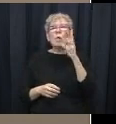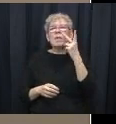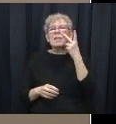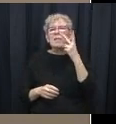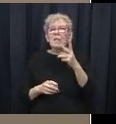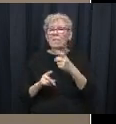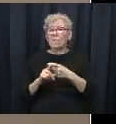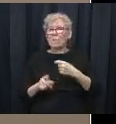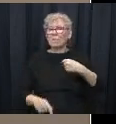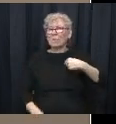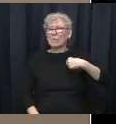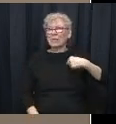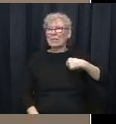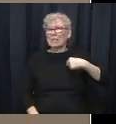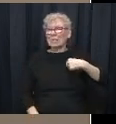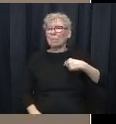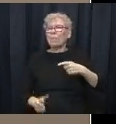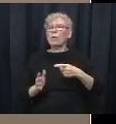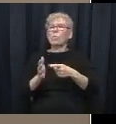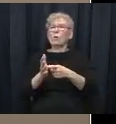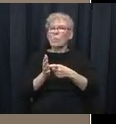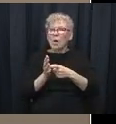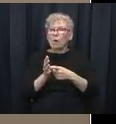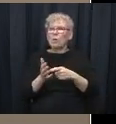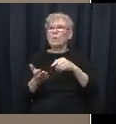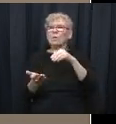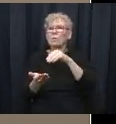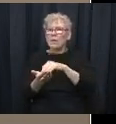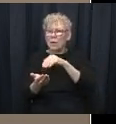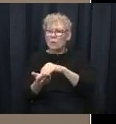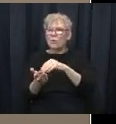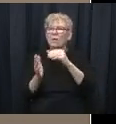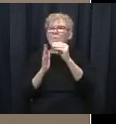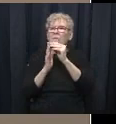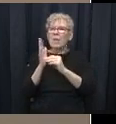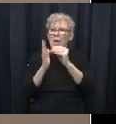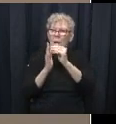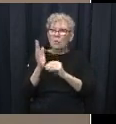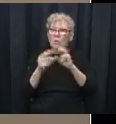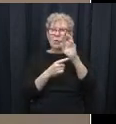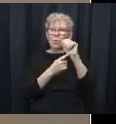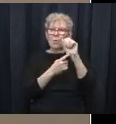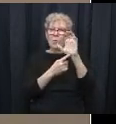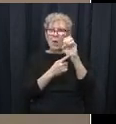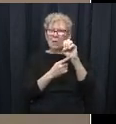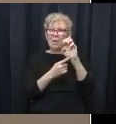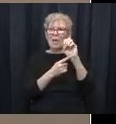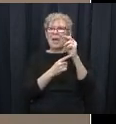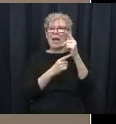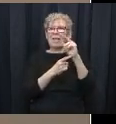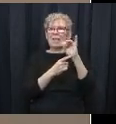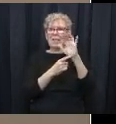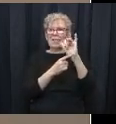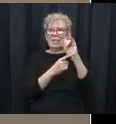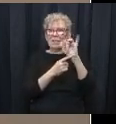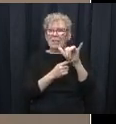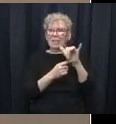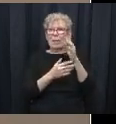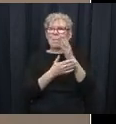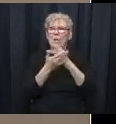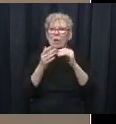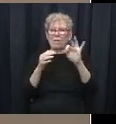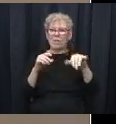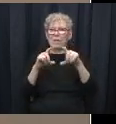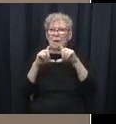to fill out the race and ethnicity portion of the vaccination card. The patient doesn't have to do that, but we don't